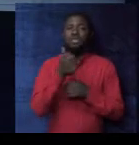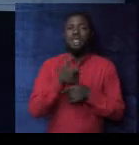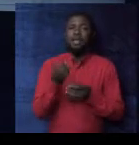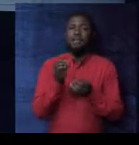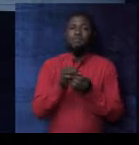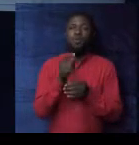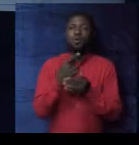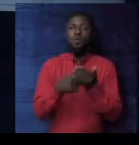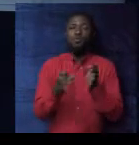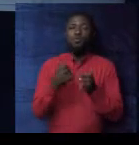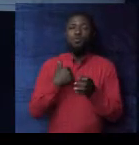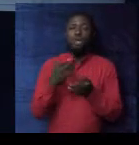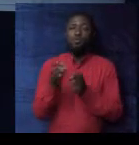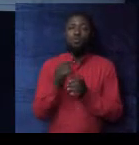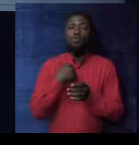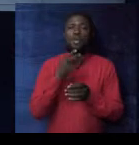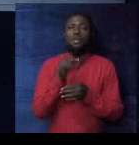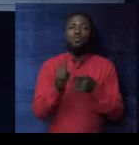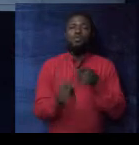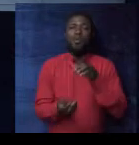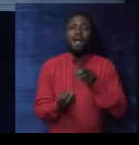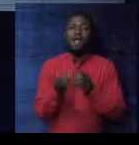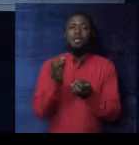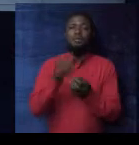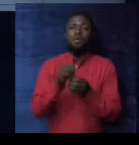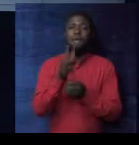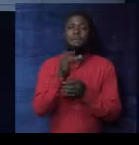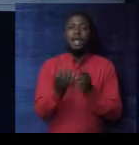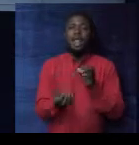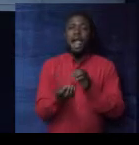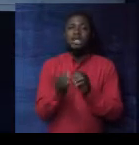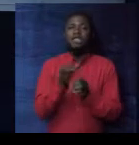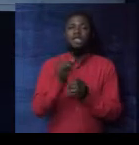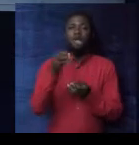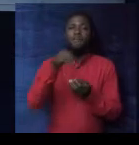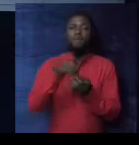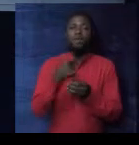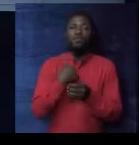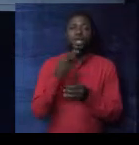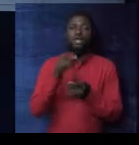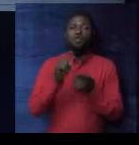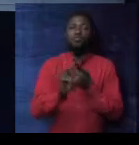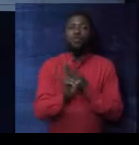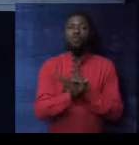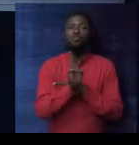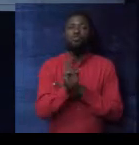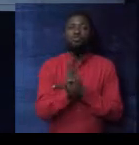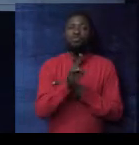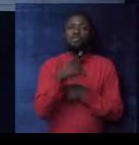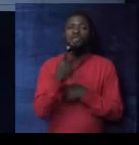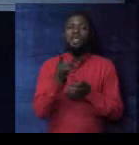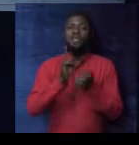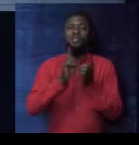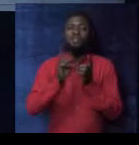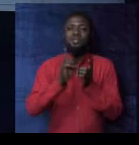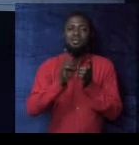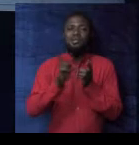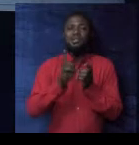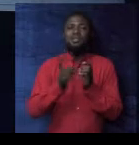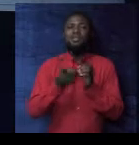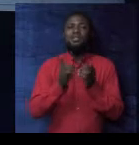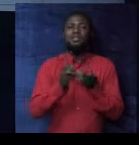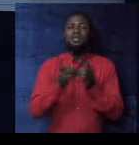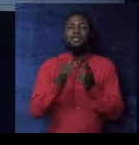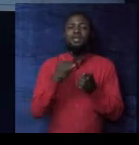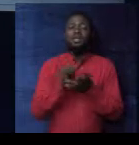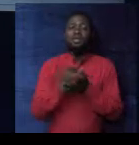use anymore. So what do? We need to add more. So by adding more, we need to reuse the digit that